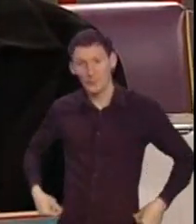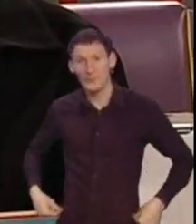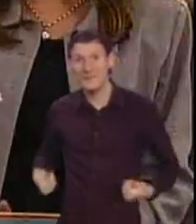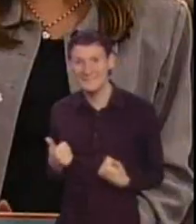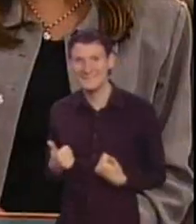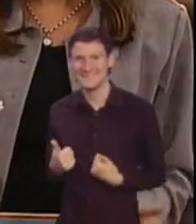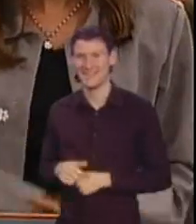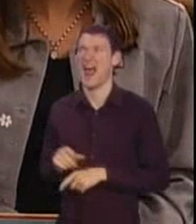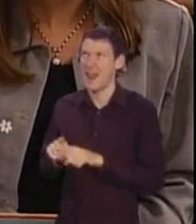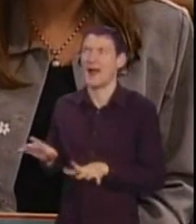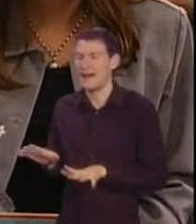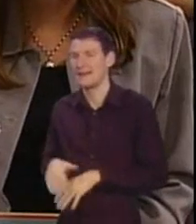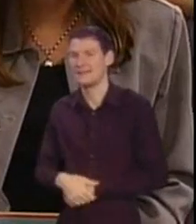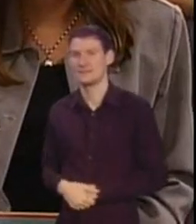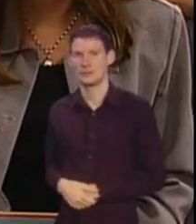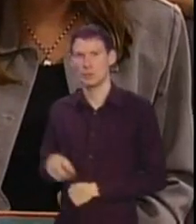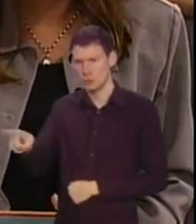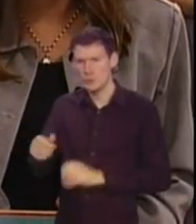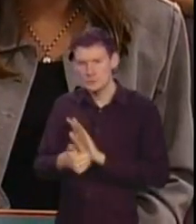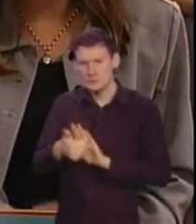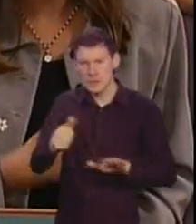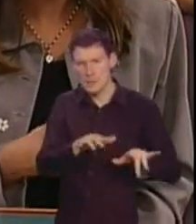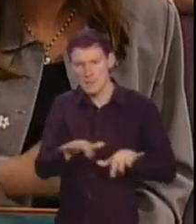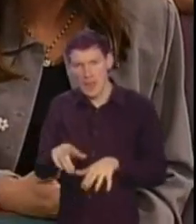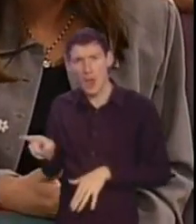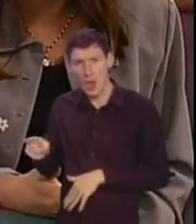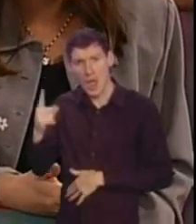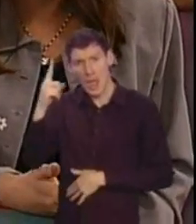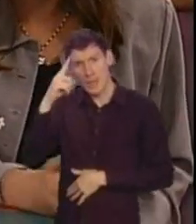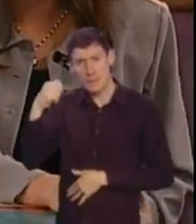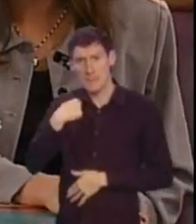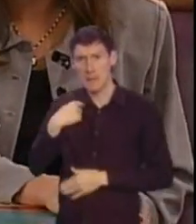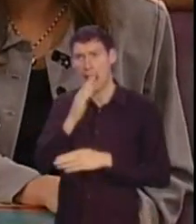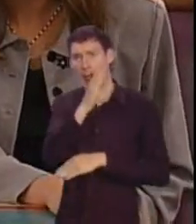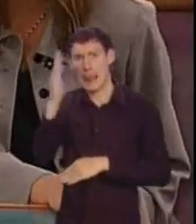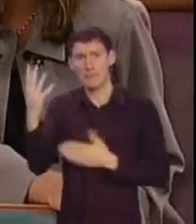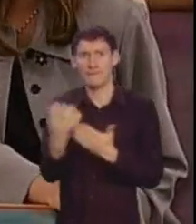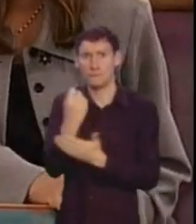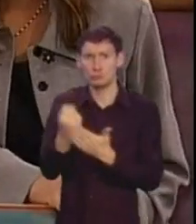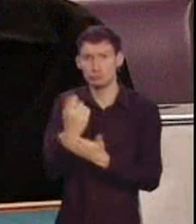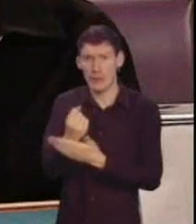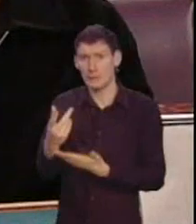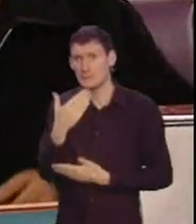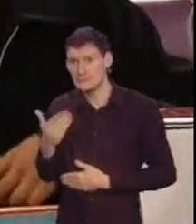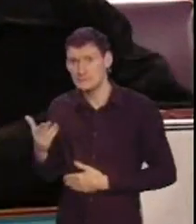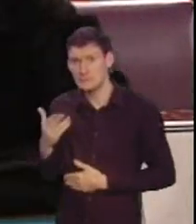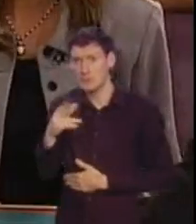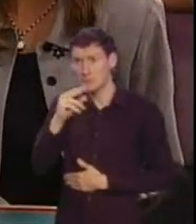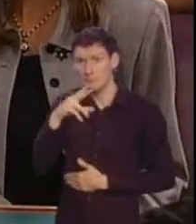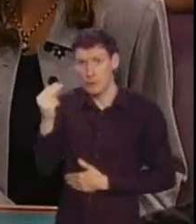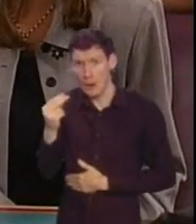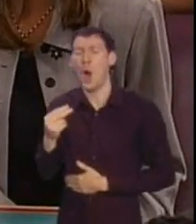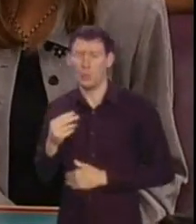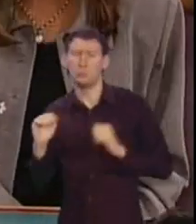Kind. Nick, I hear you're a great piano player. You think you can play at my library fundraiser, s'il vous plaît? Oui.